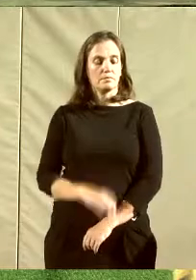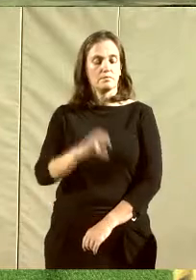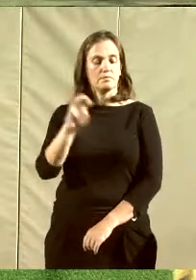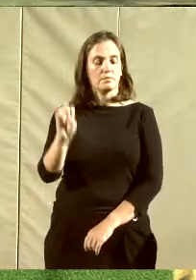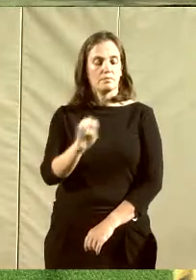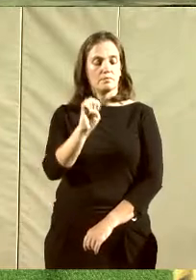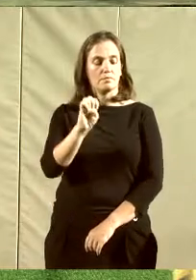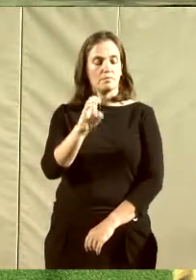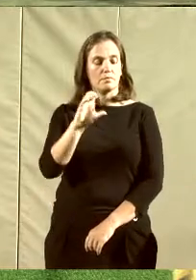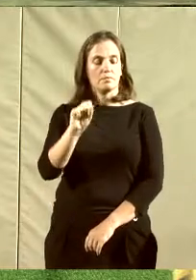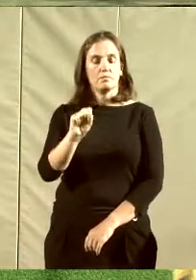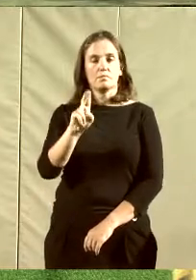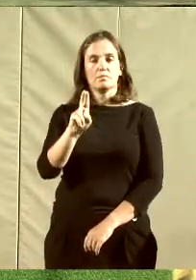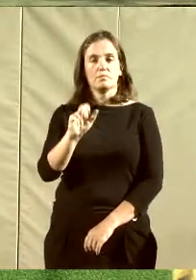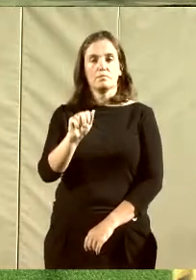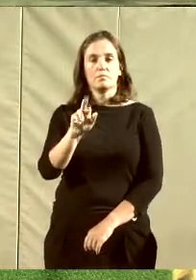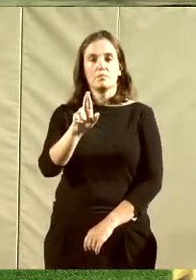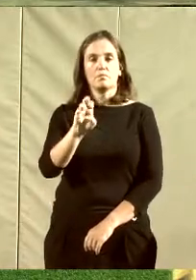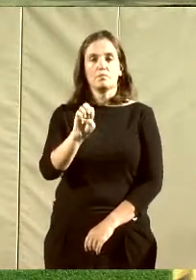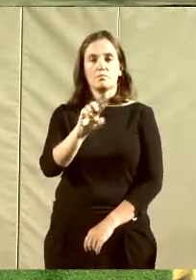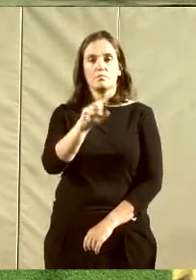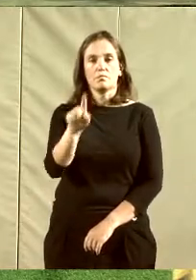Esteban Suarez.